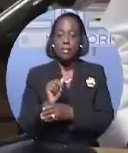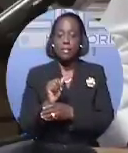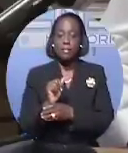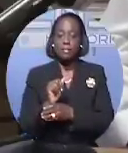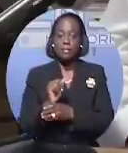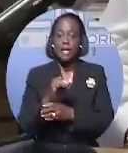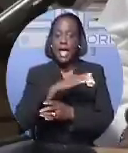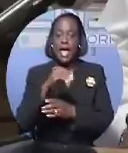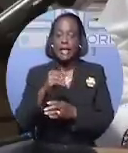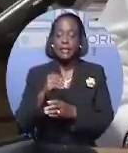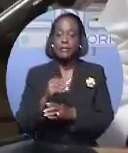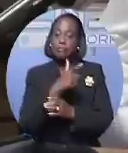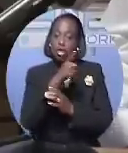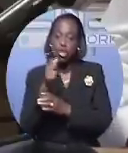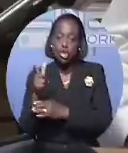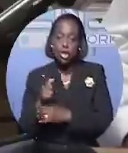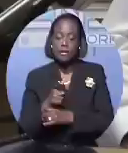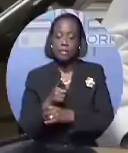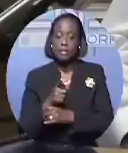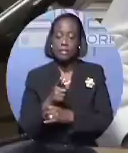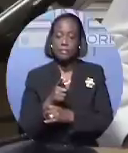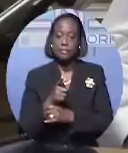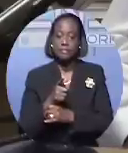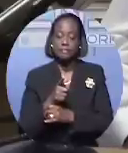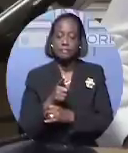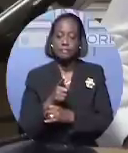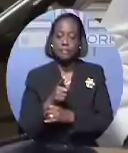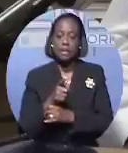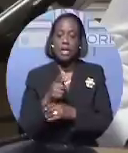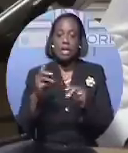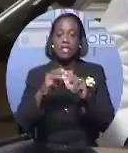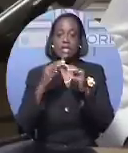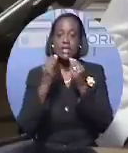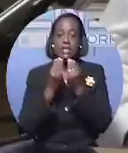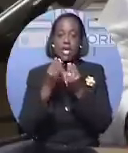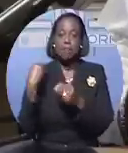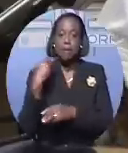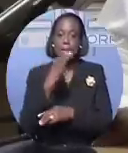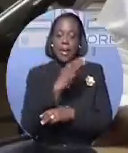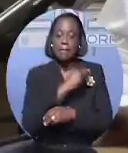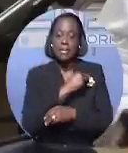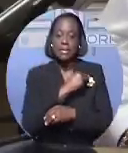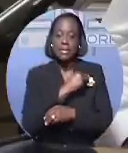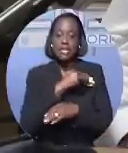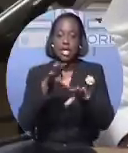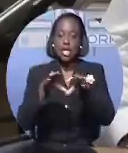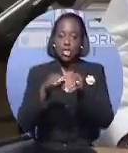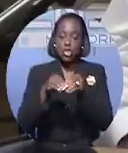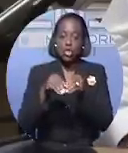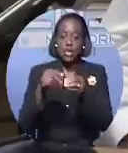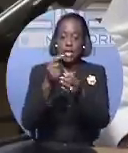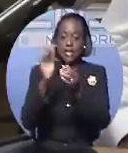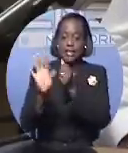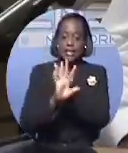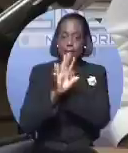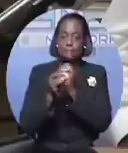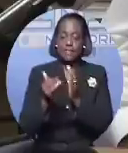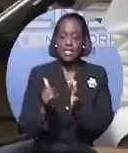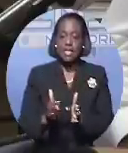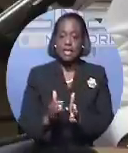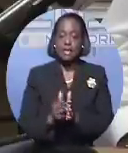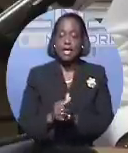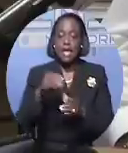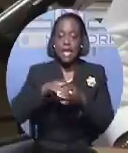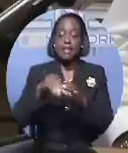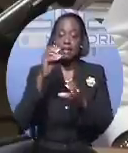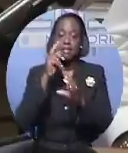and opened fire on them. The team members took safety in the